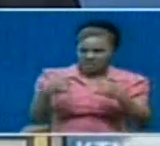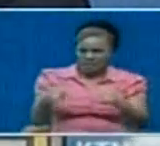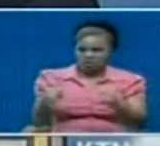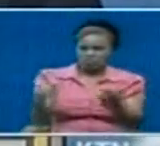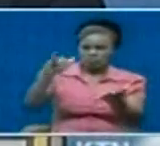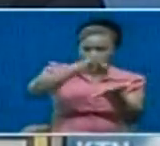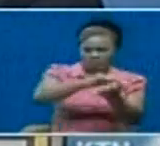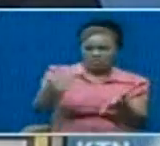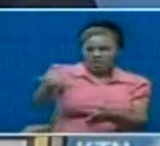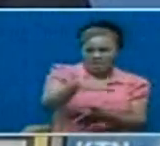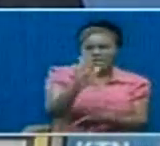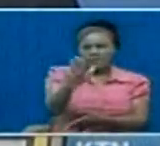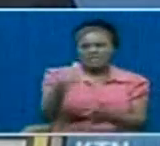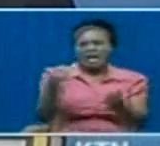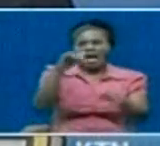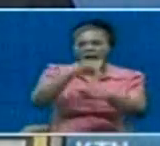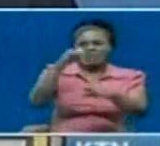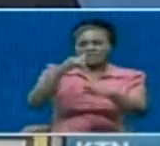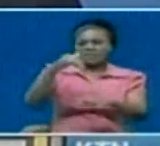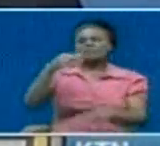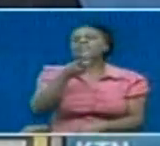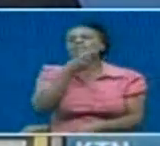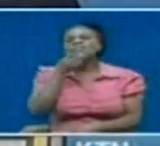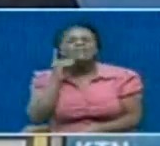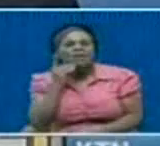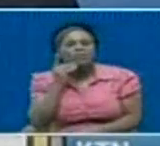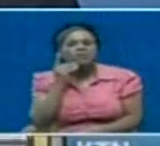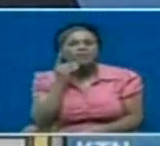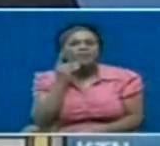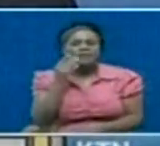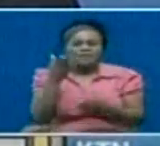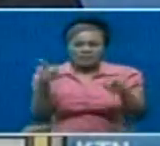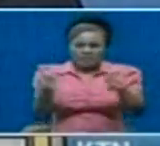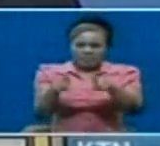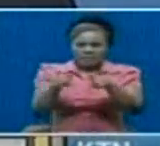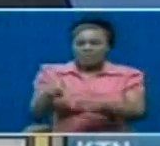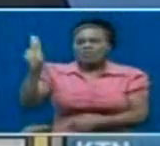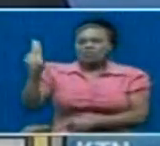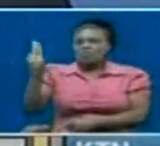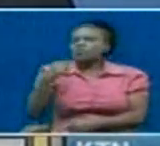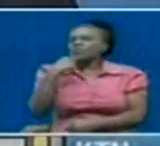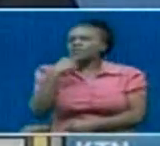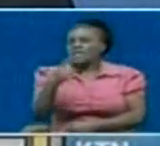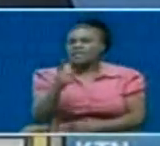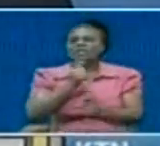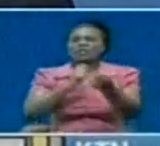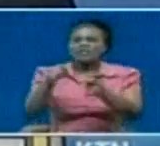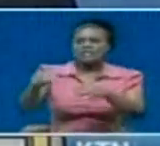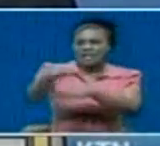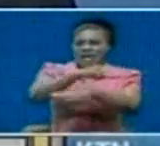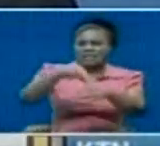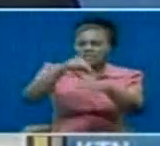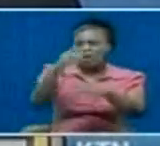areas affected by drought. Yes. If we go back to that bite by the president at the beginning of this interview, he said this is a